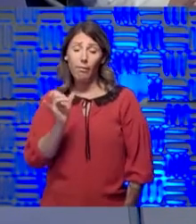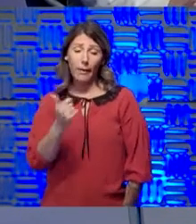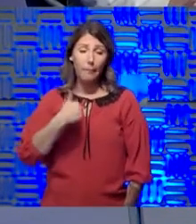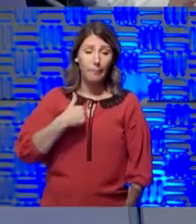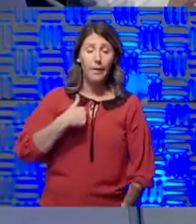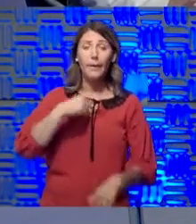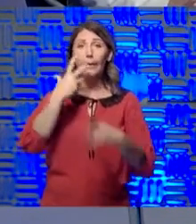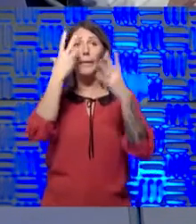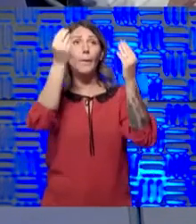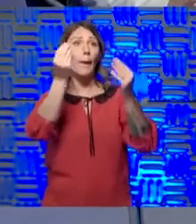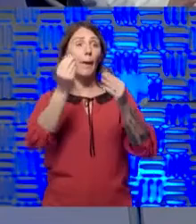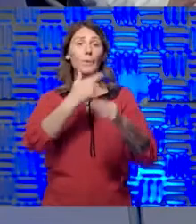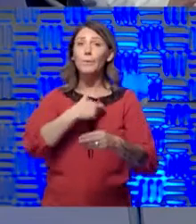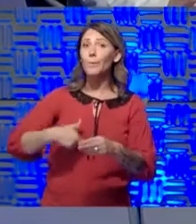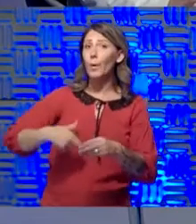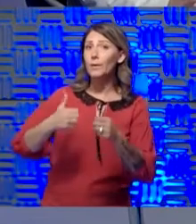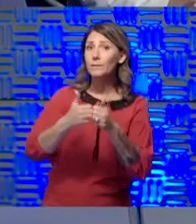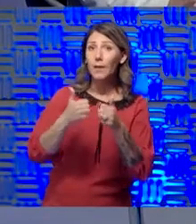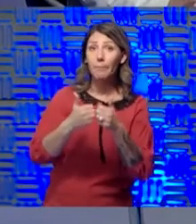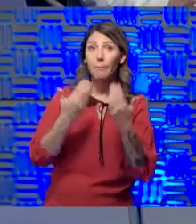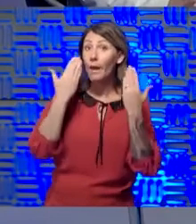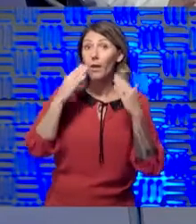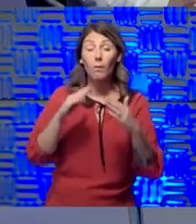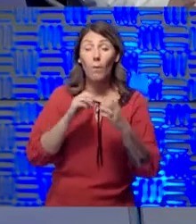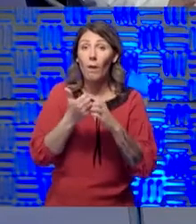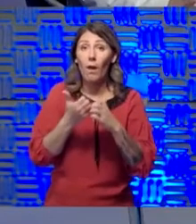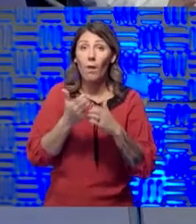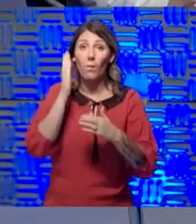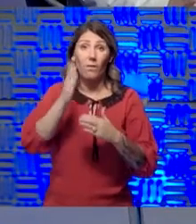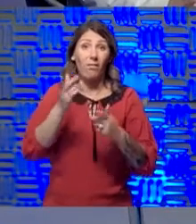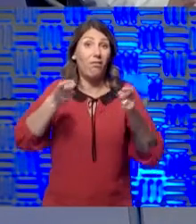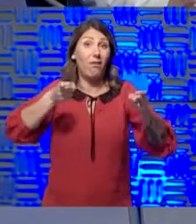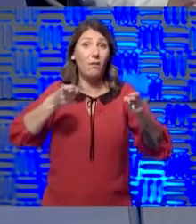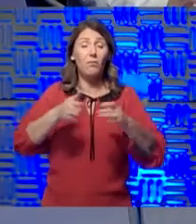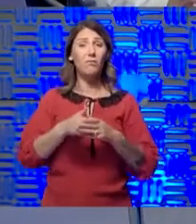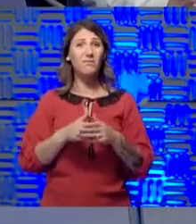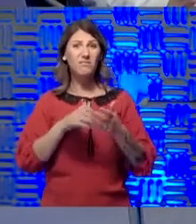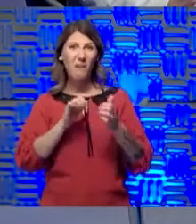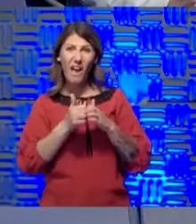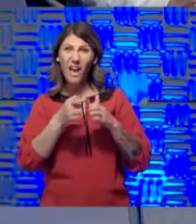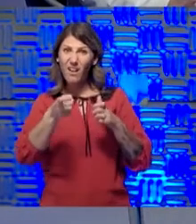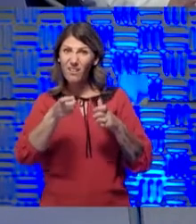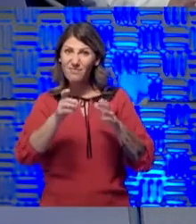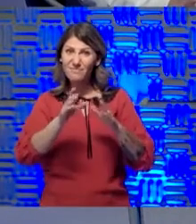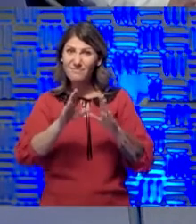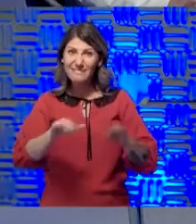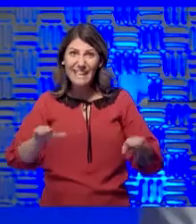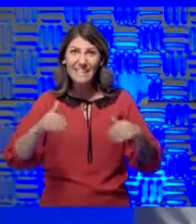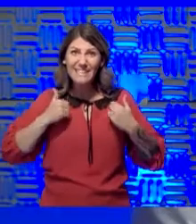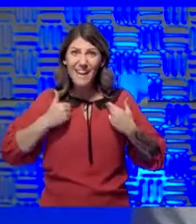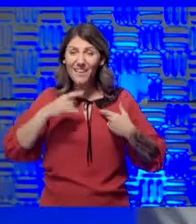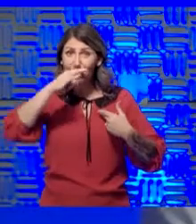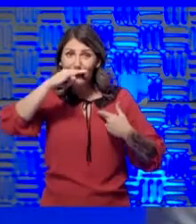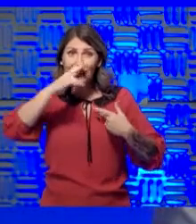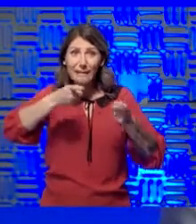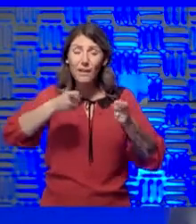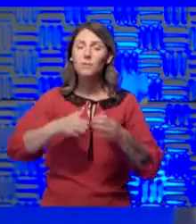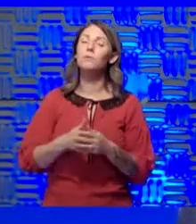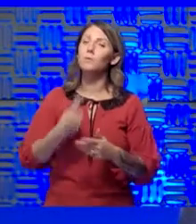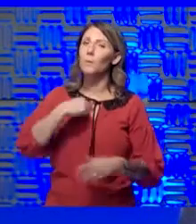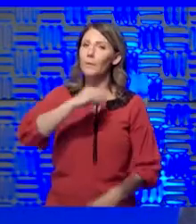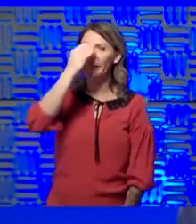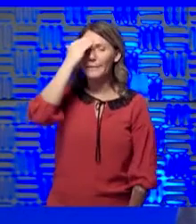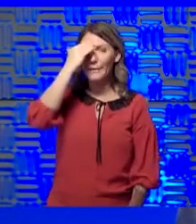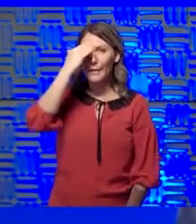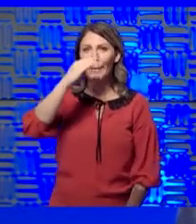Royals games. I don't know how I'm going to do with some of that. So how do you think little kids are going to do? Yeah, again, we know little children don't